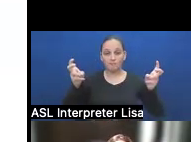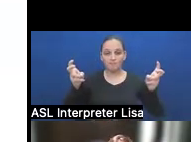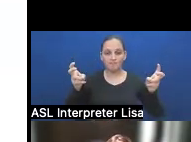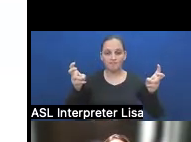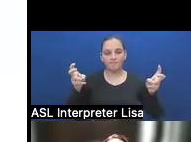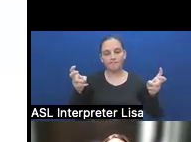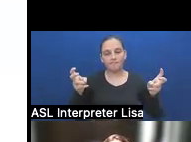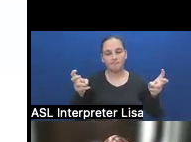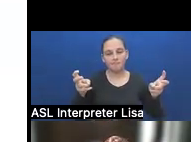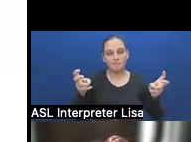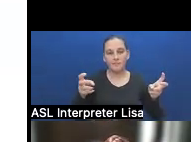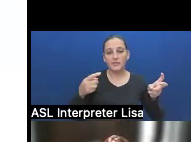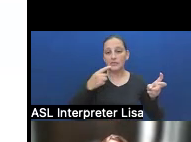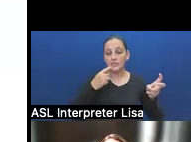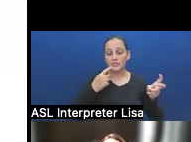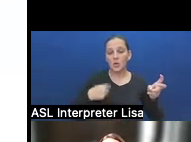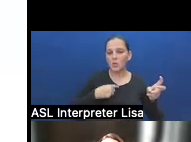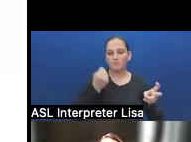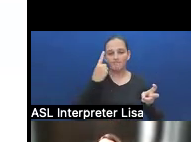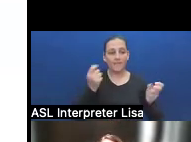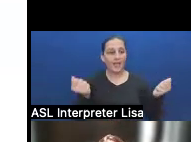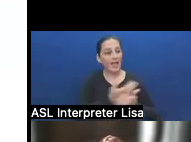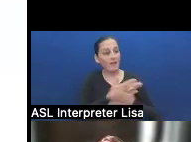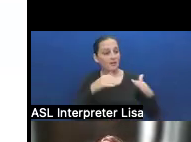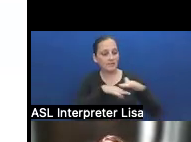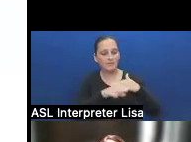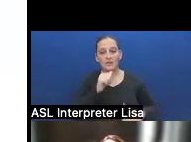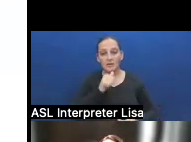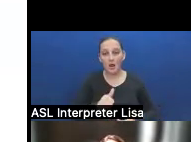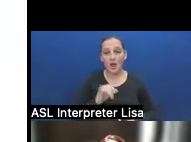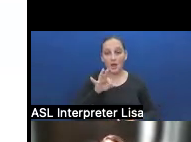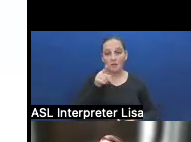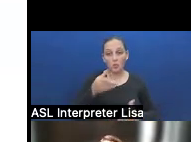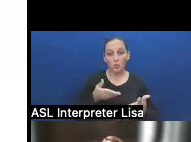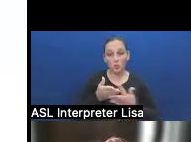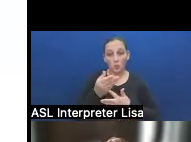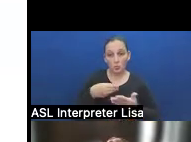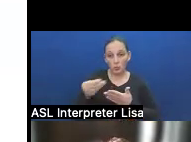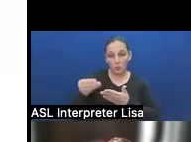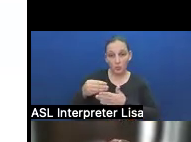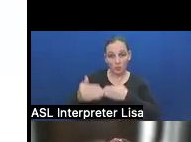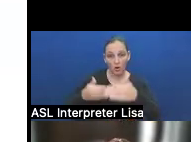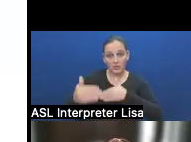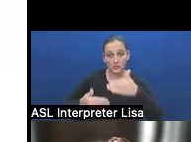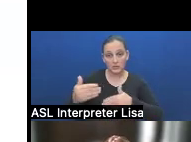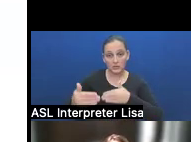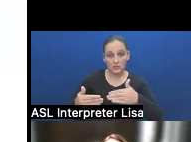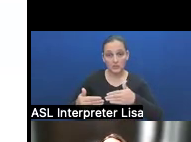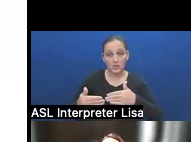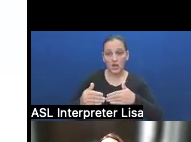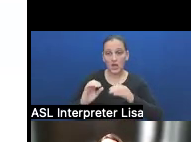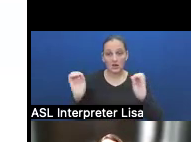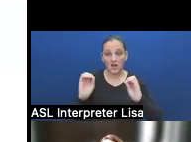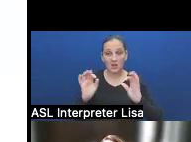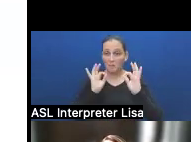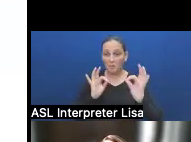it basically says we understand everything's not accessible. If you go through procurement and you don't find anything that conforms perfectly,